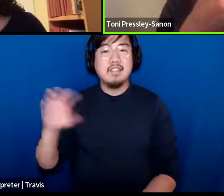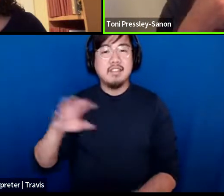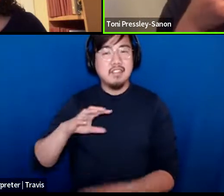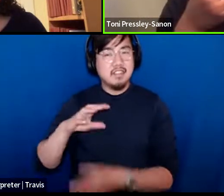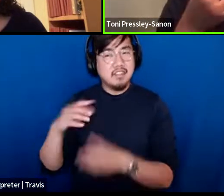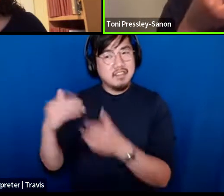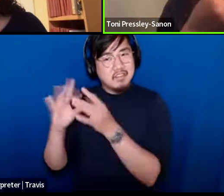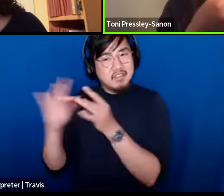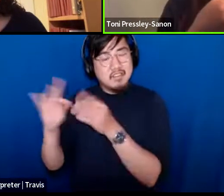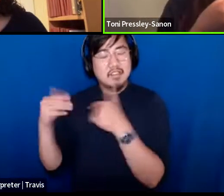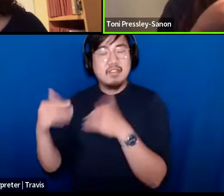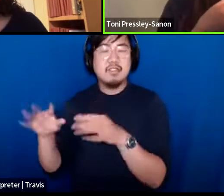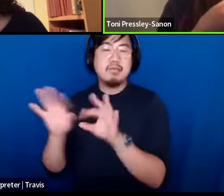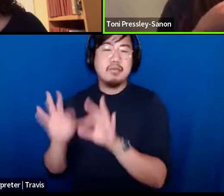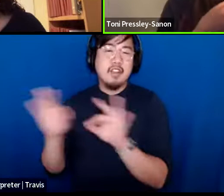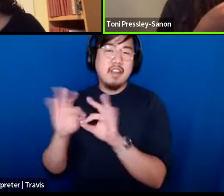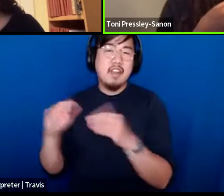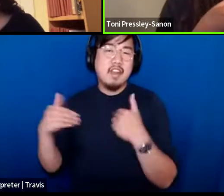in these movements.